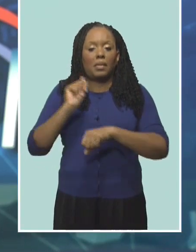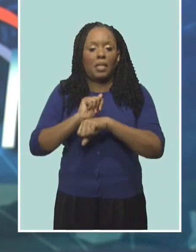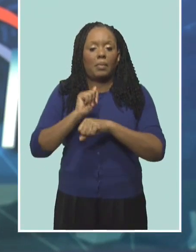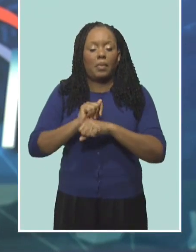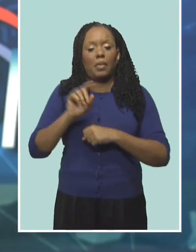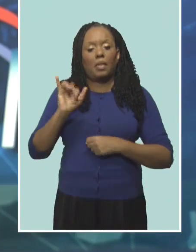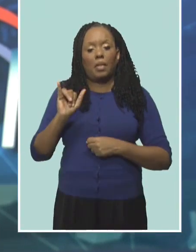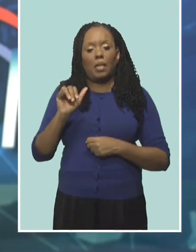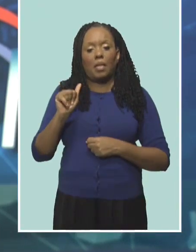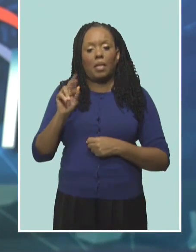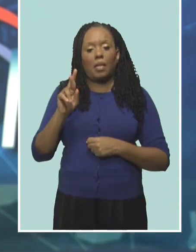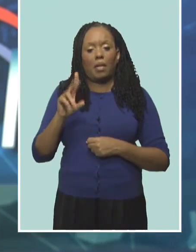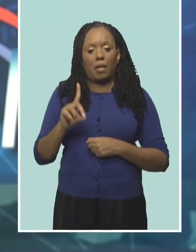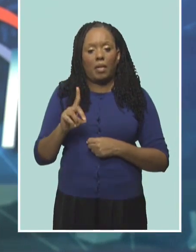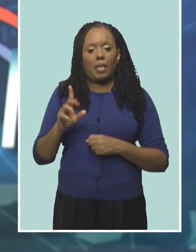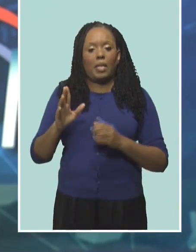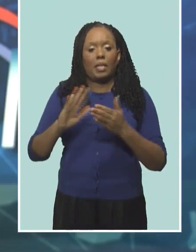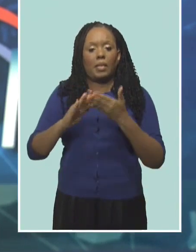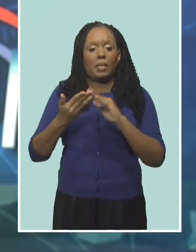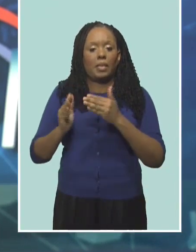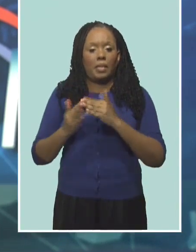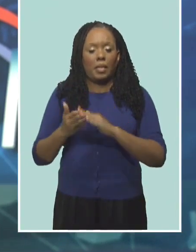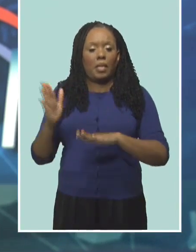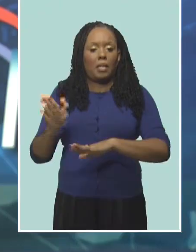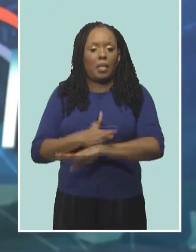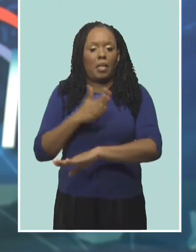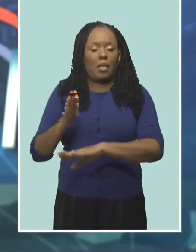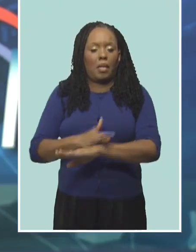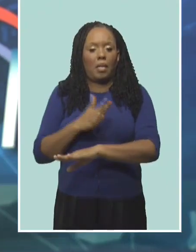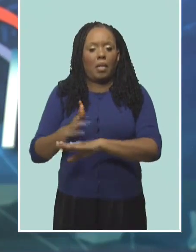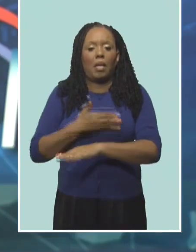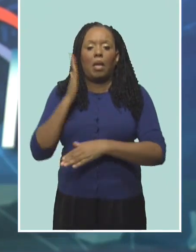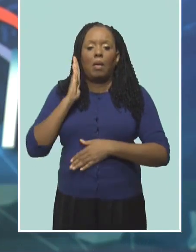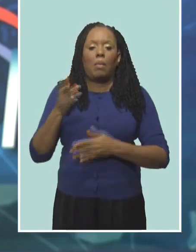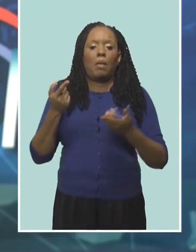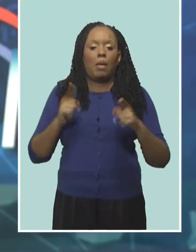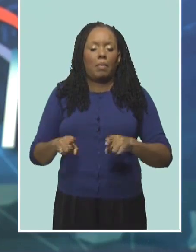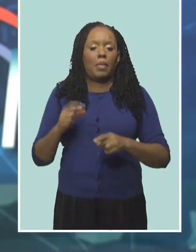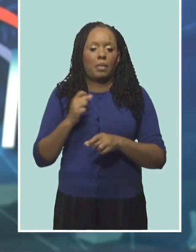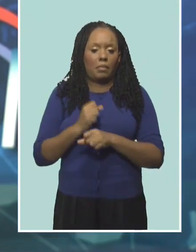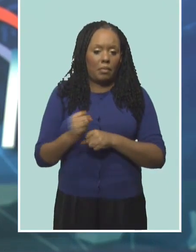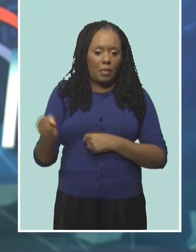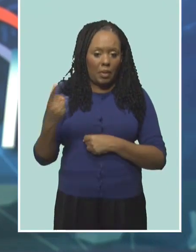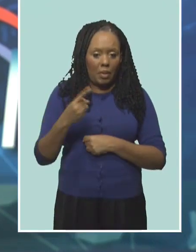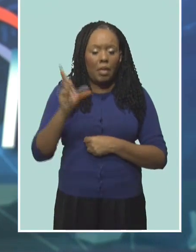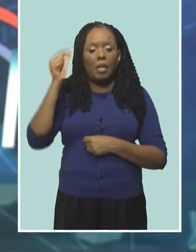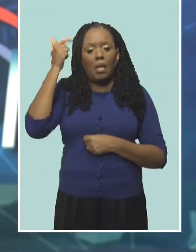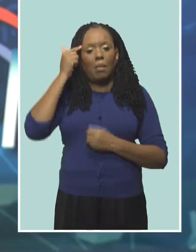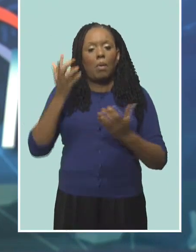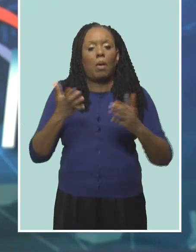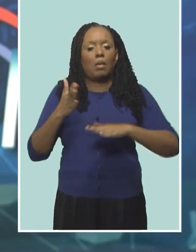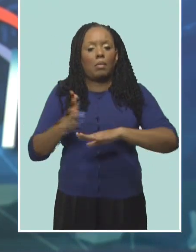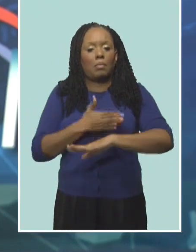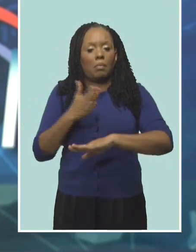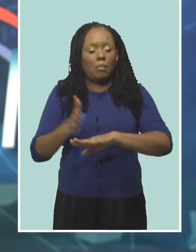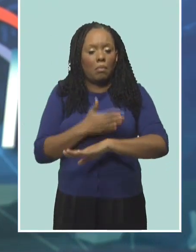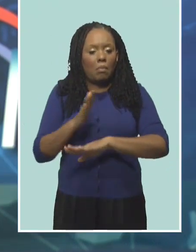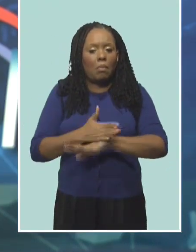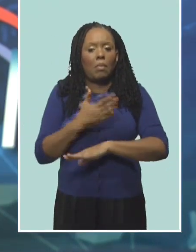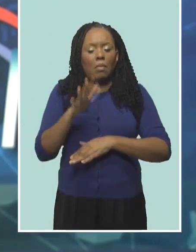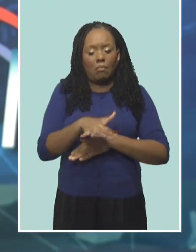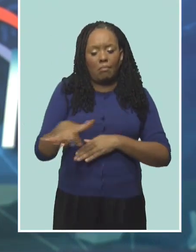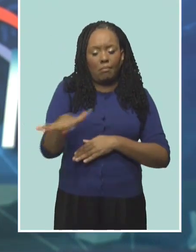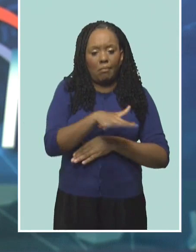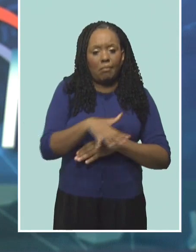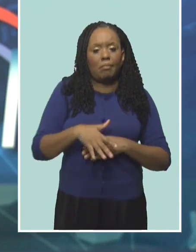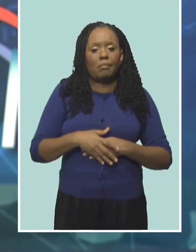Yard in the city should happen by next year. This as government moves to improve the area for vendors and artisans. Following